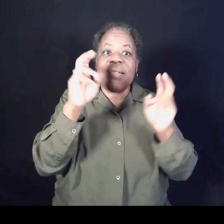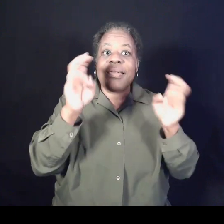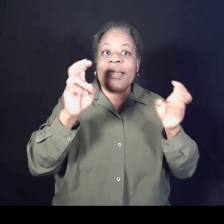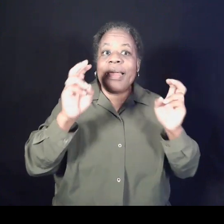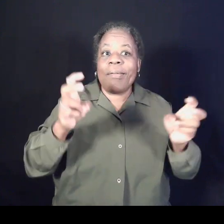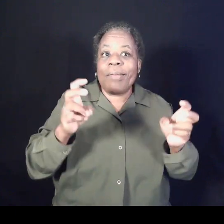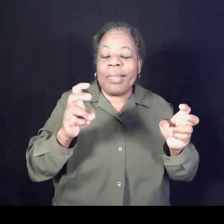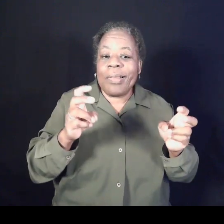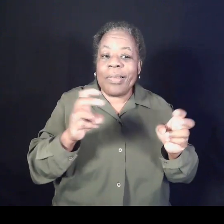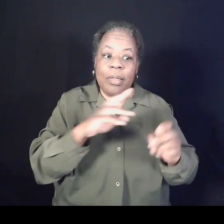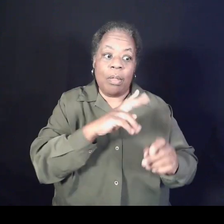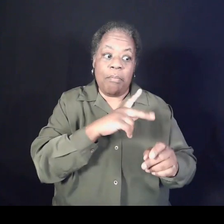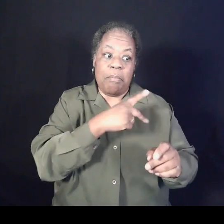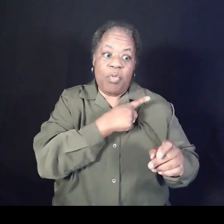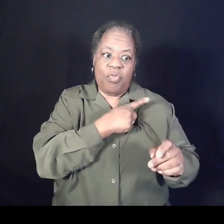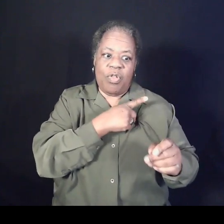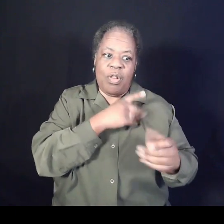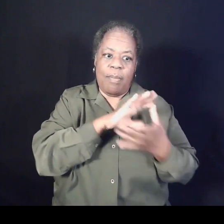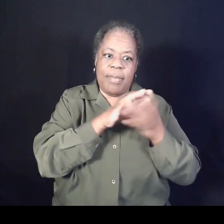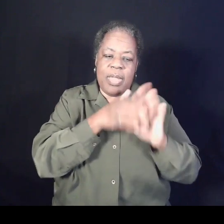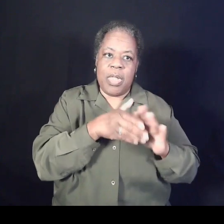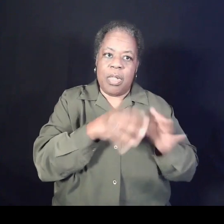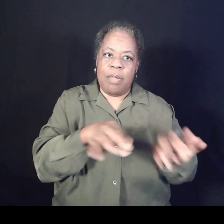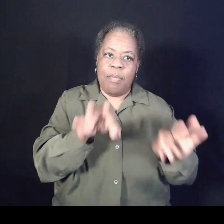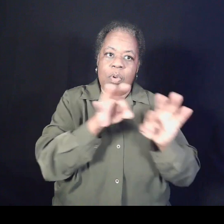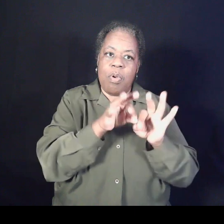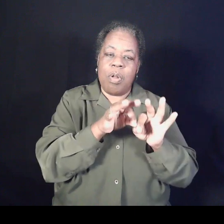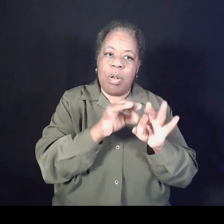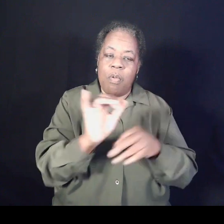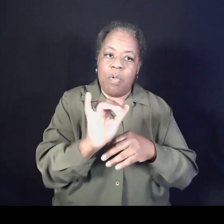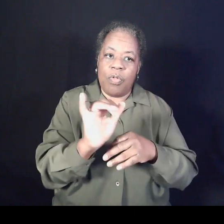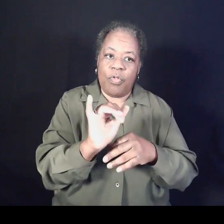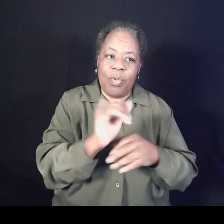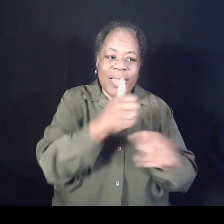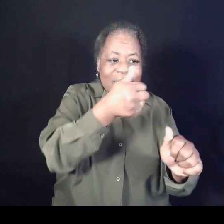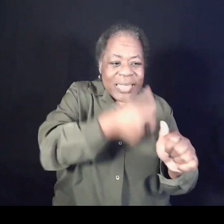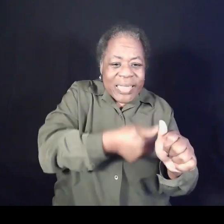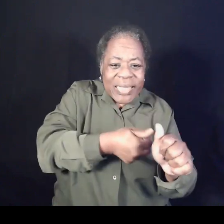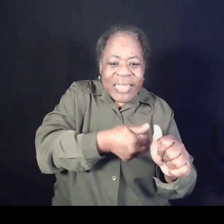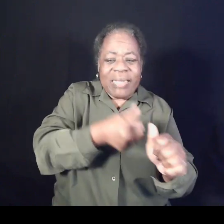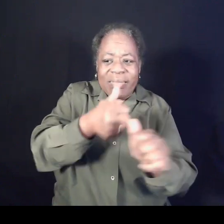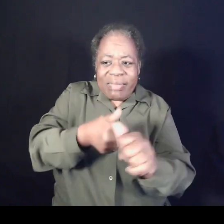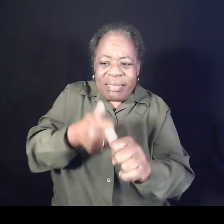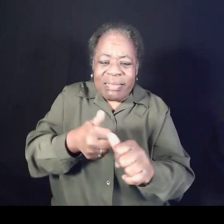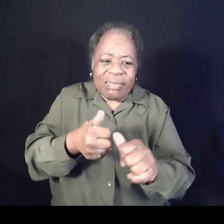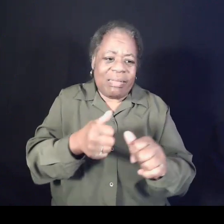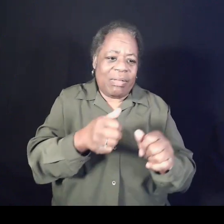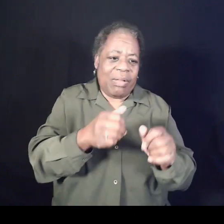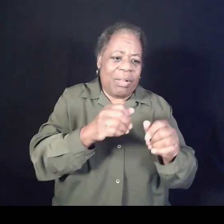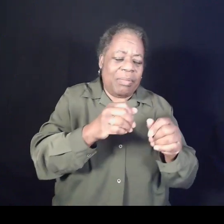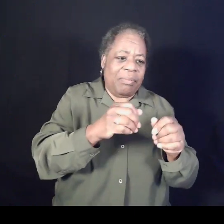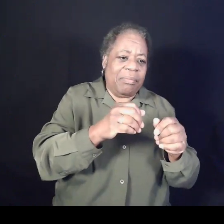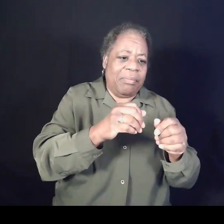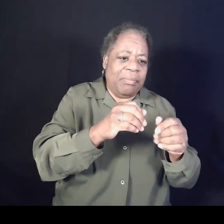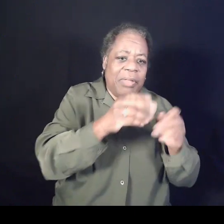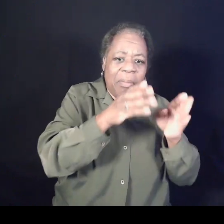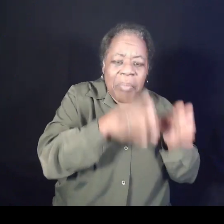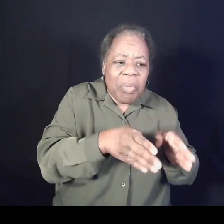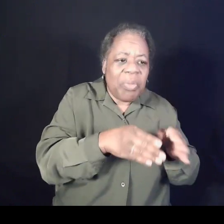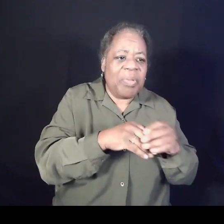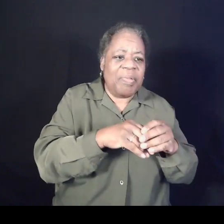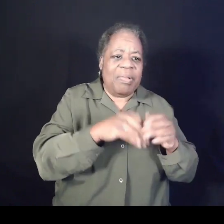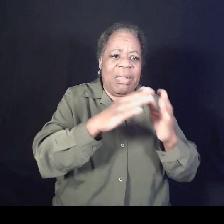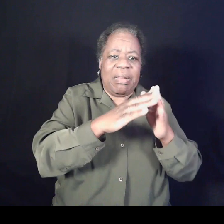matter as well. That every person in every household, in every neighborhood, in every